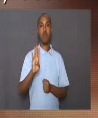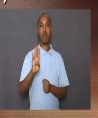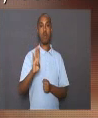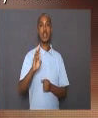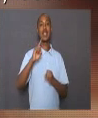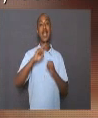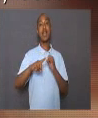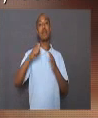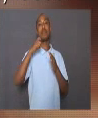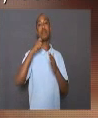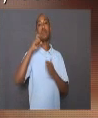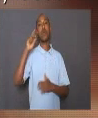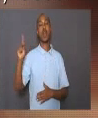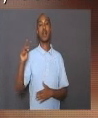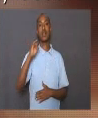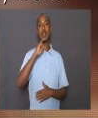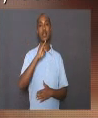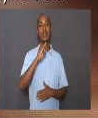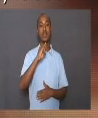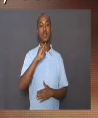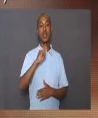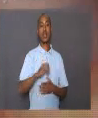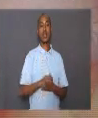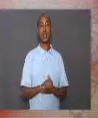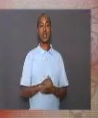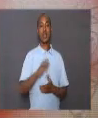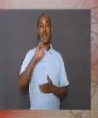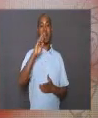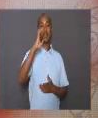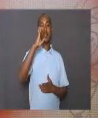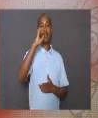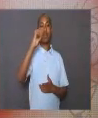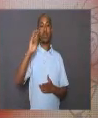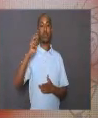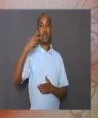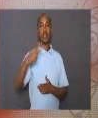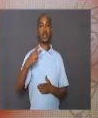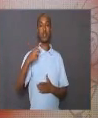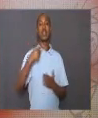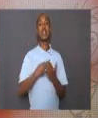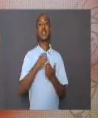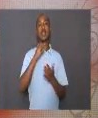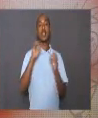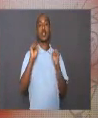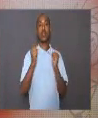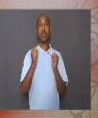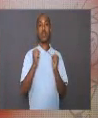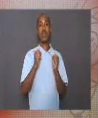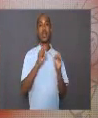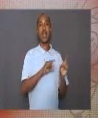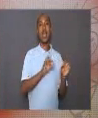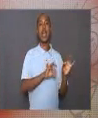end product is carboxylic acid. This is a strong agent.